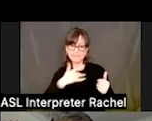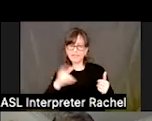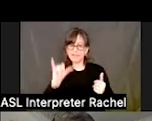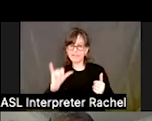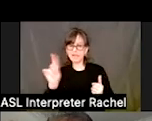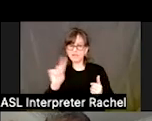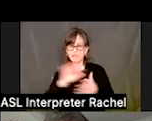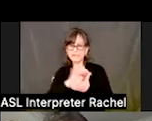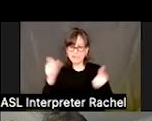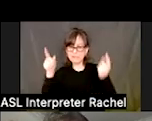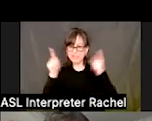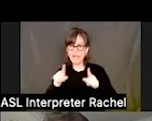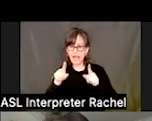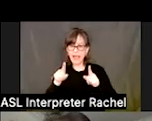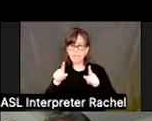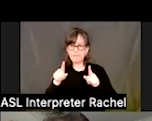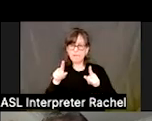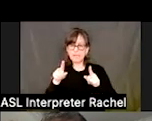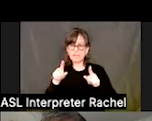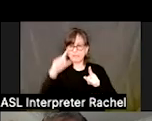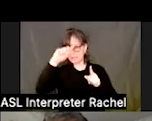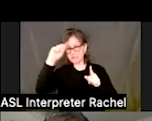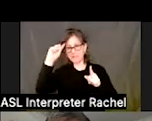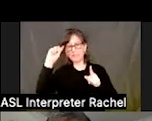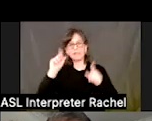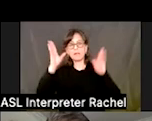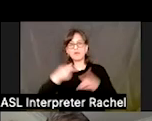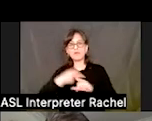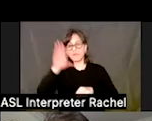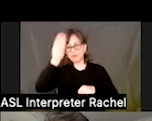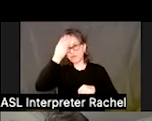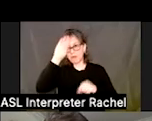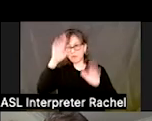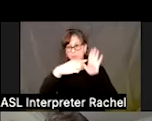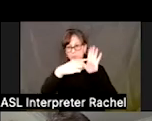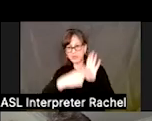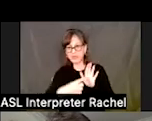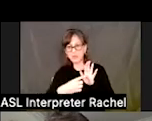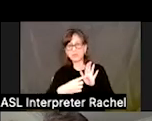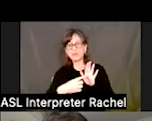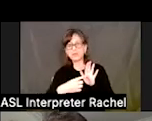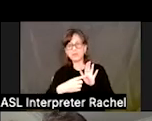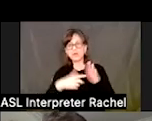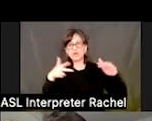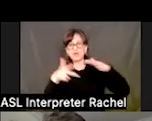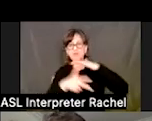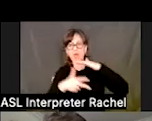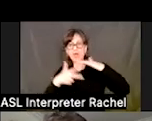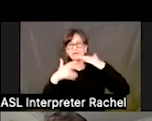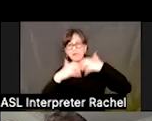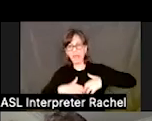get damaged. The slide before that the gentleman from the fire department showed a garage that had